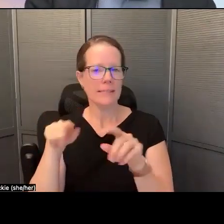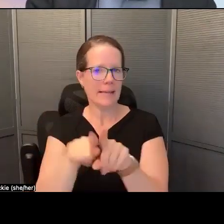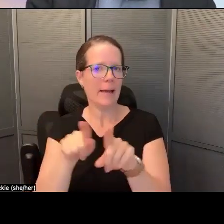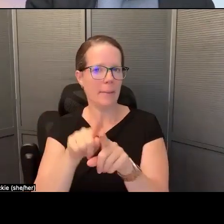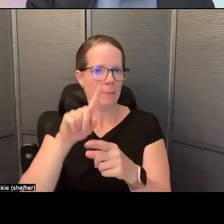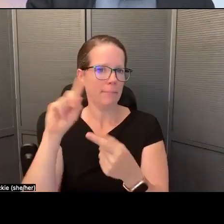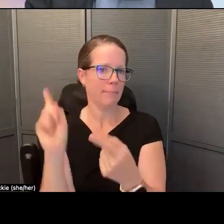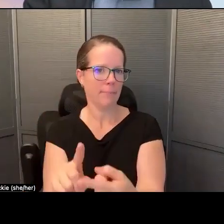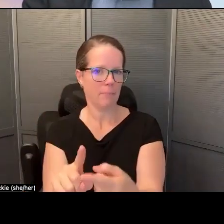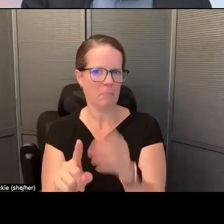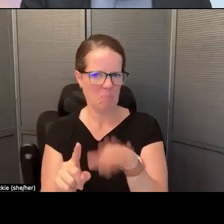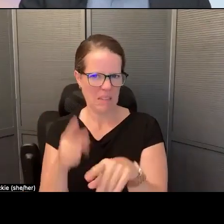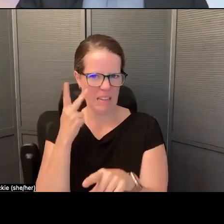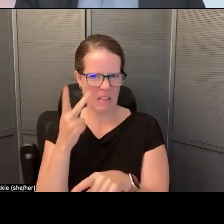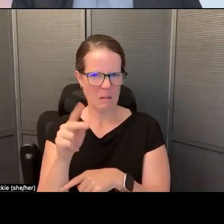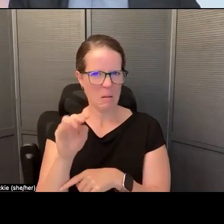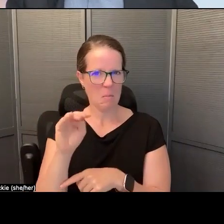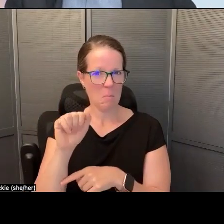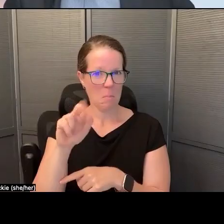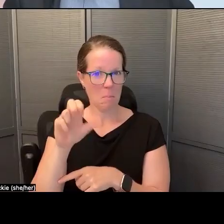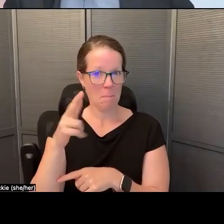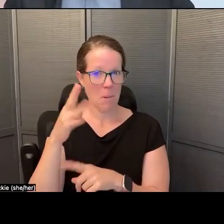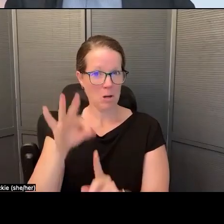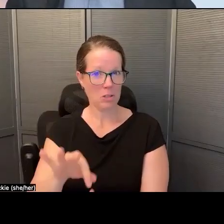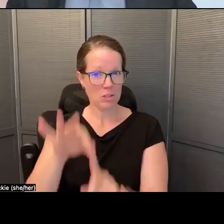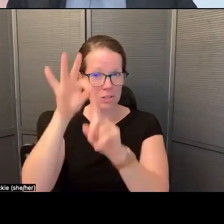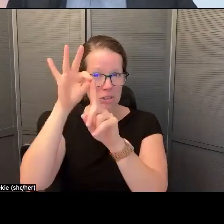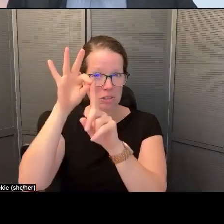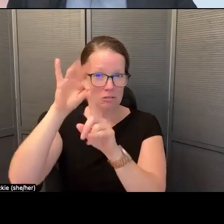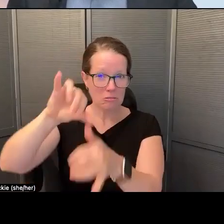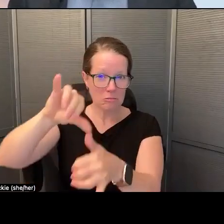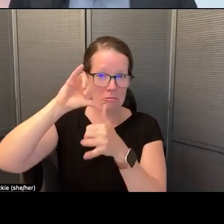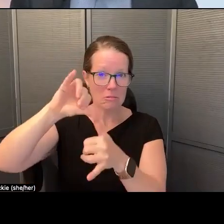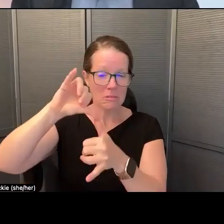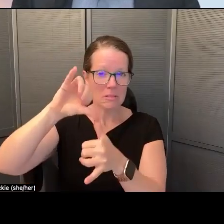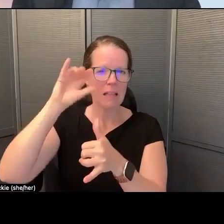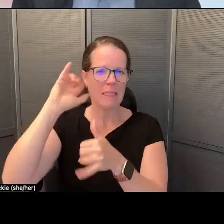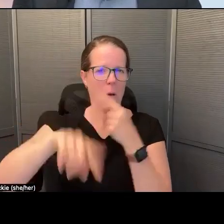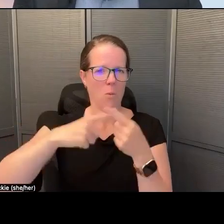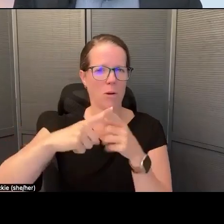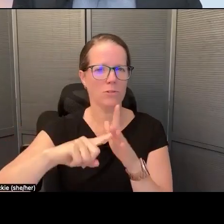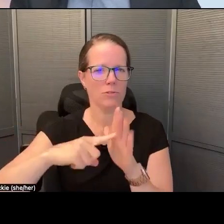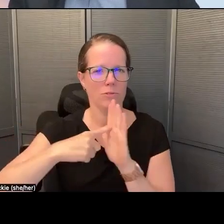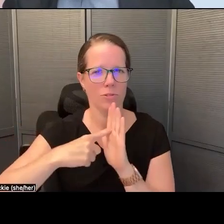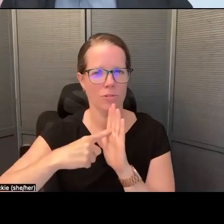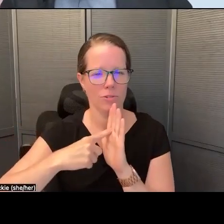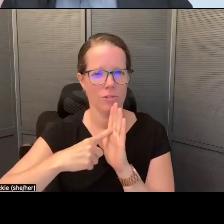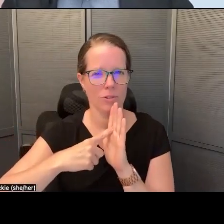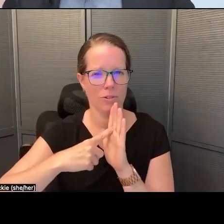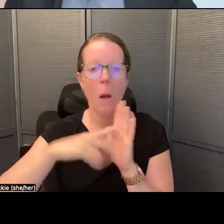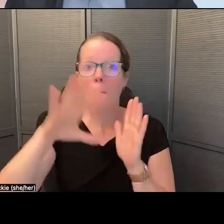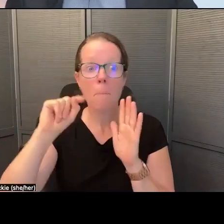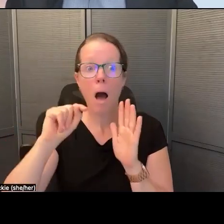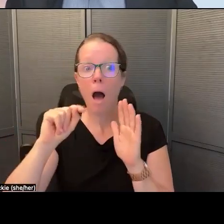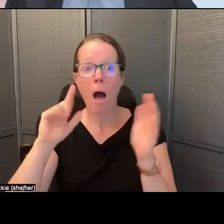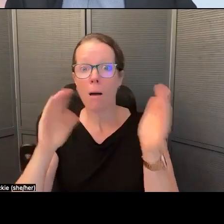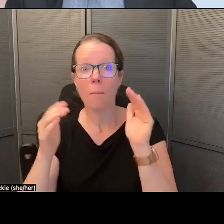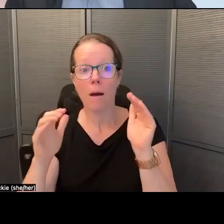a clear outlier here, which happened to be the start month. But even if we're comparing to the next month,